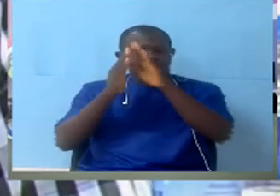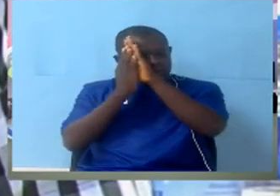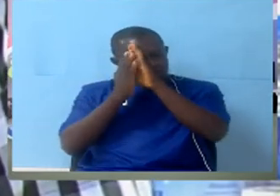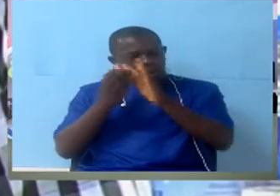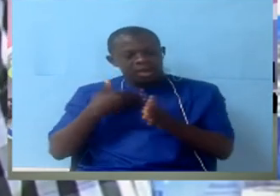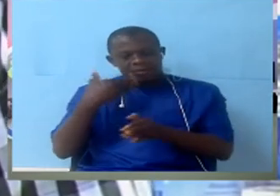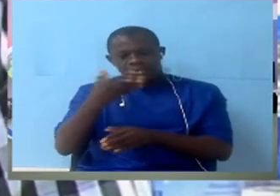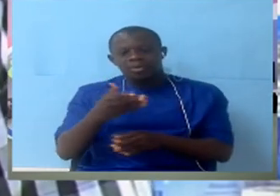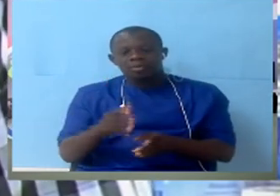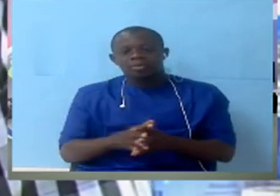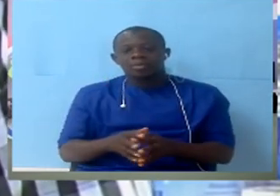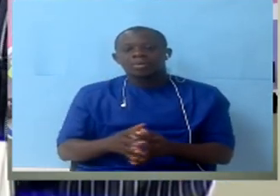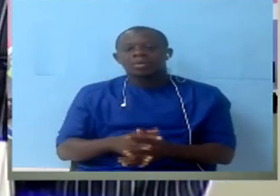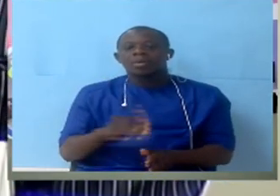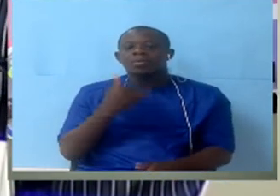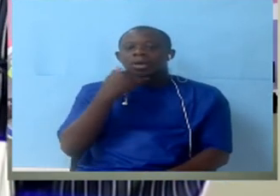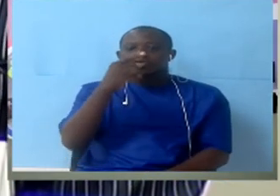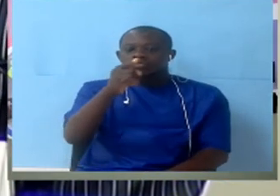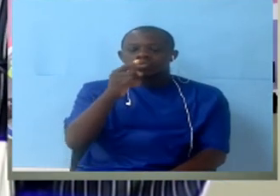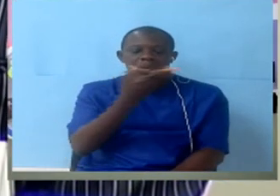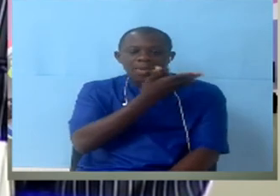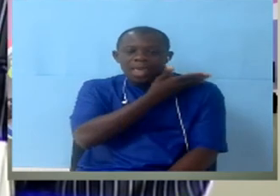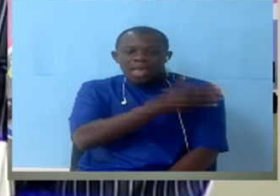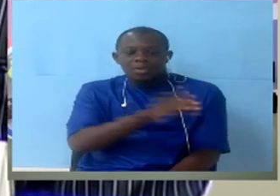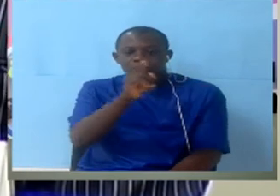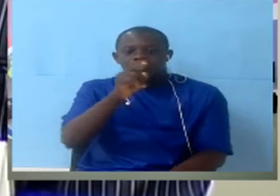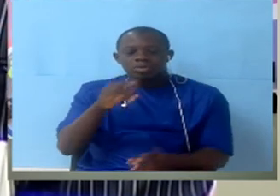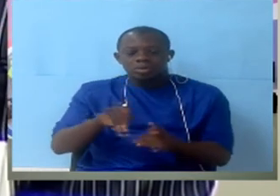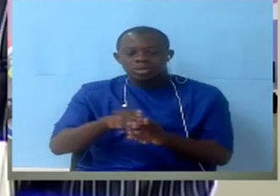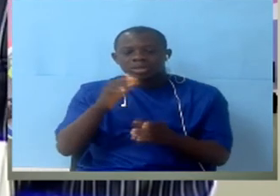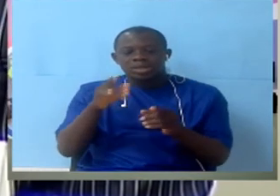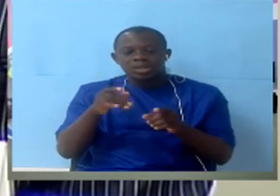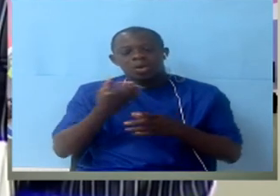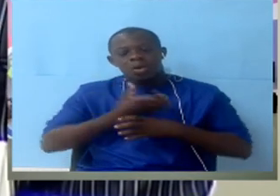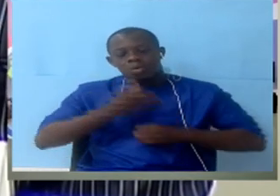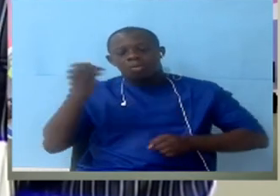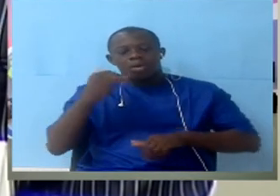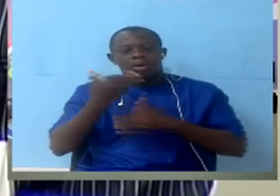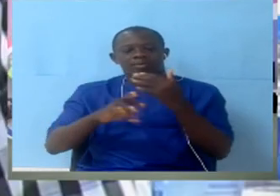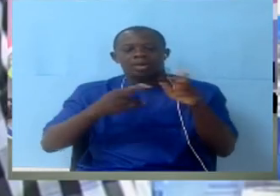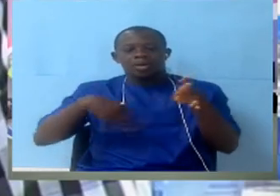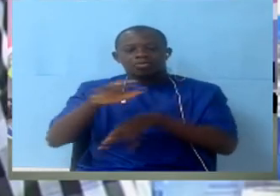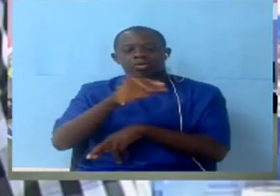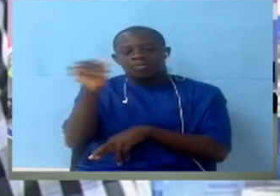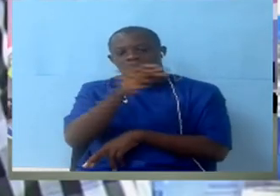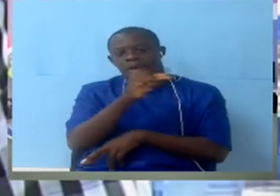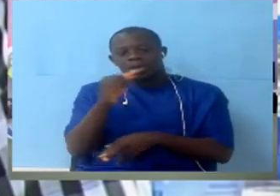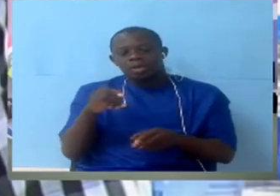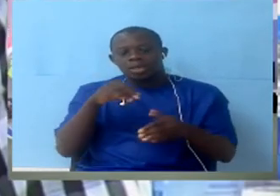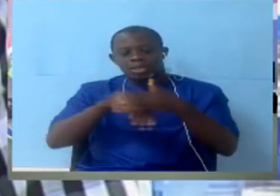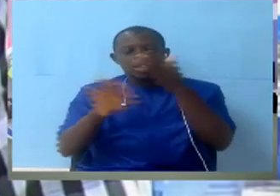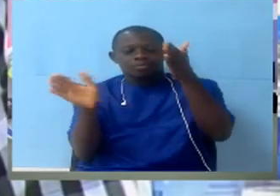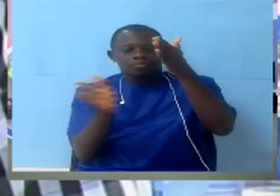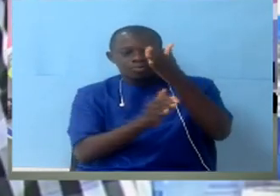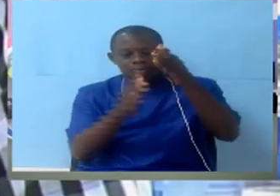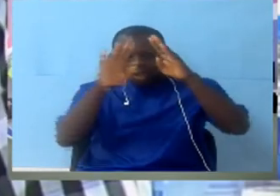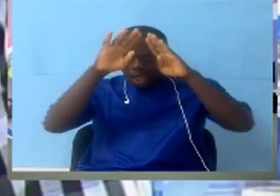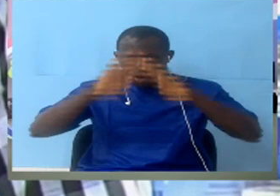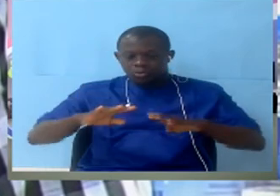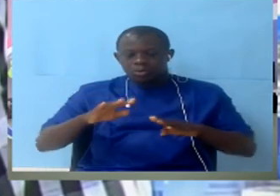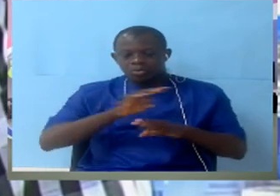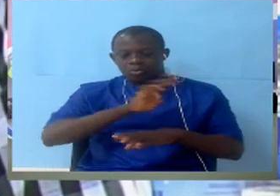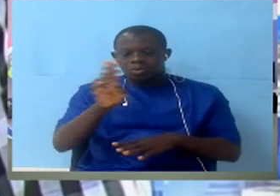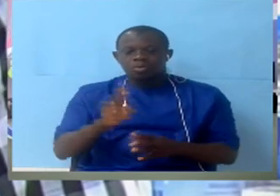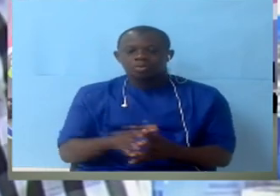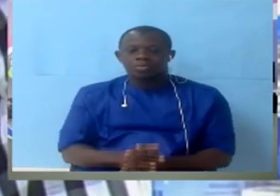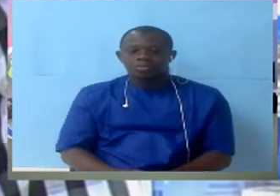lot of sometimes. Was it allowed that you don't return your rifle to the armory? Oy kasom wala la bampuru ila kido nyi kana murundi armory nyi ndabo. Ha